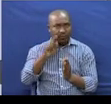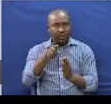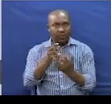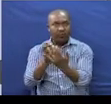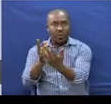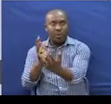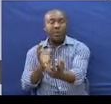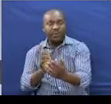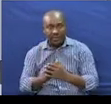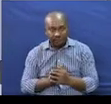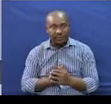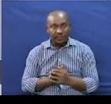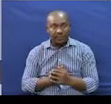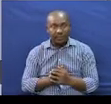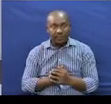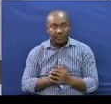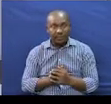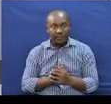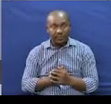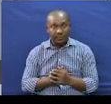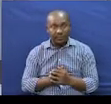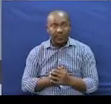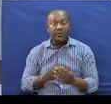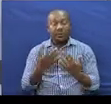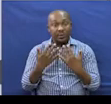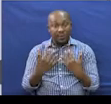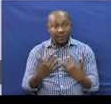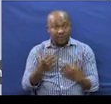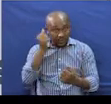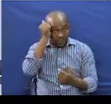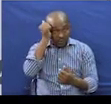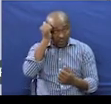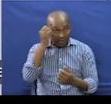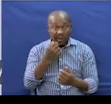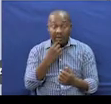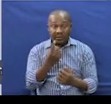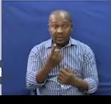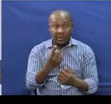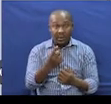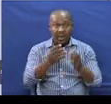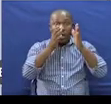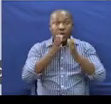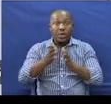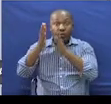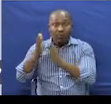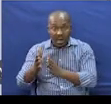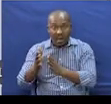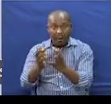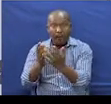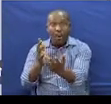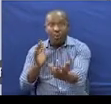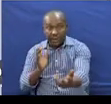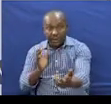of population. But remember, I said our topic is human populations, but we